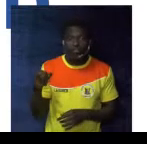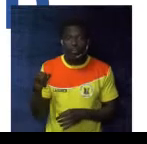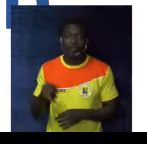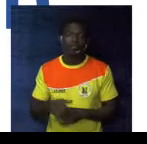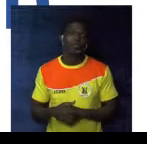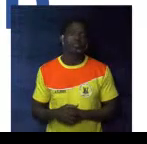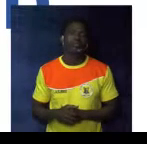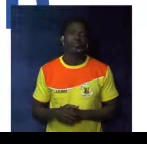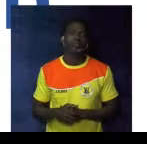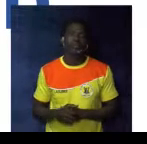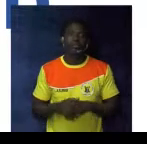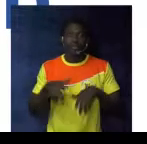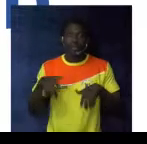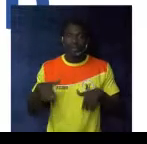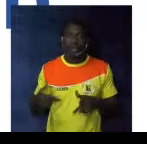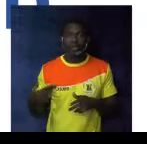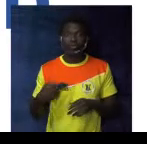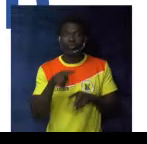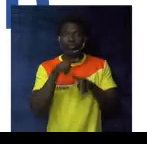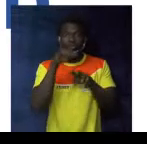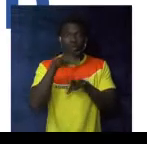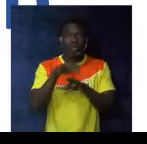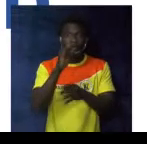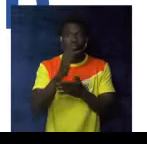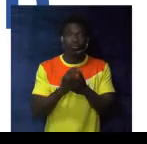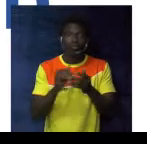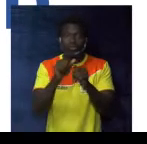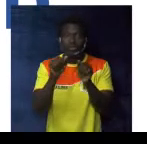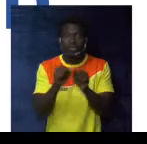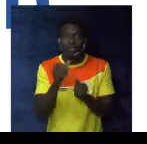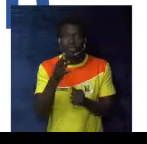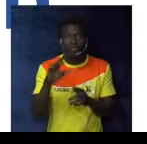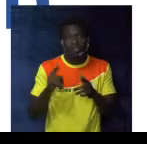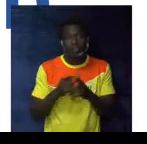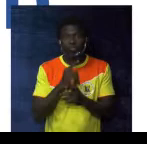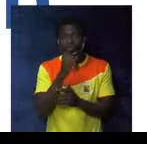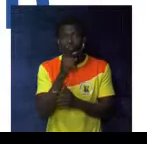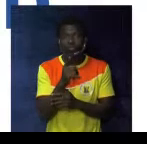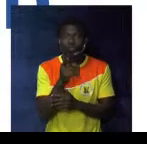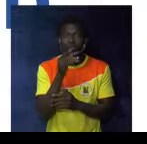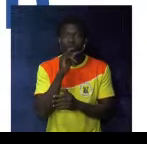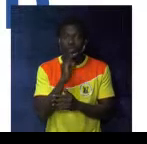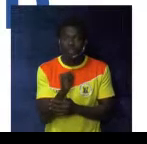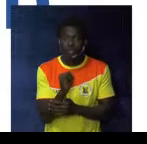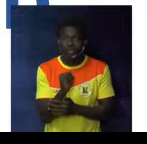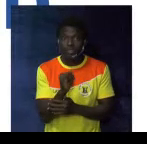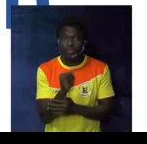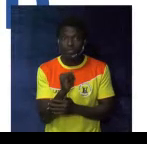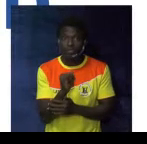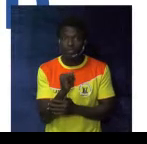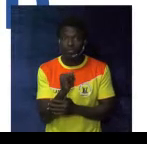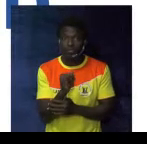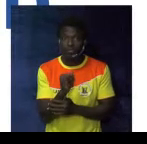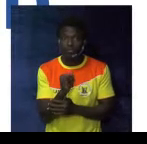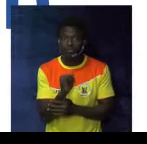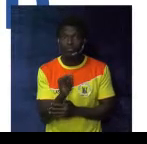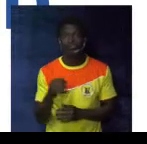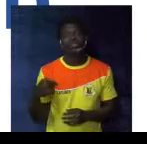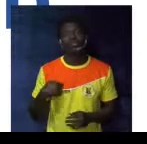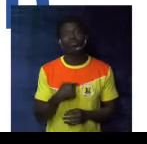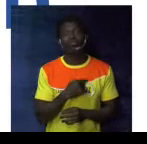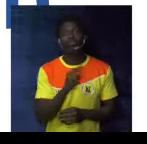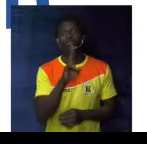we apply agricultural technology in fishing and farming. Let's look at some areas there. The first one here